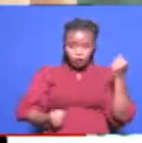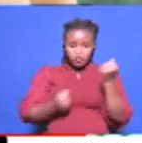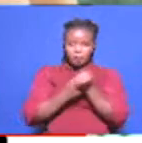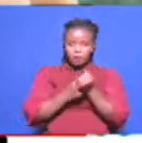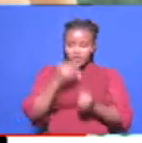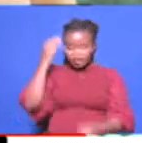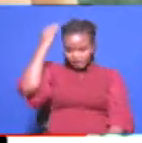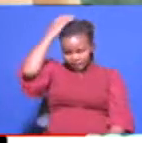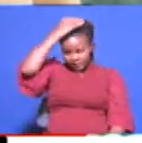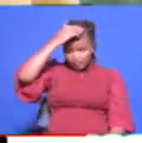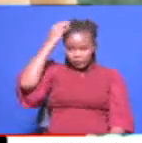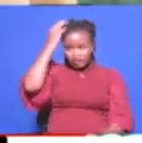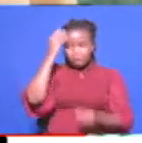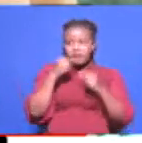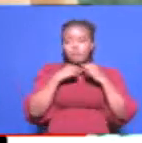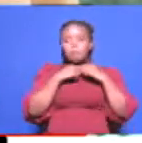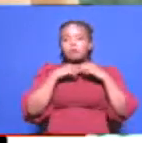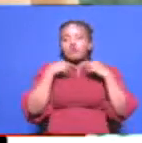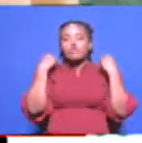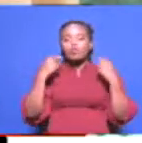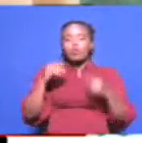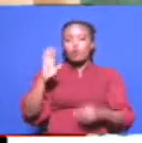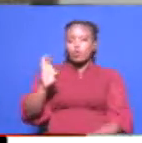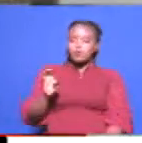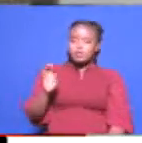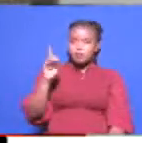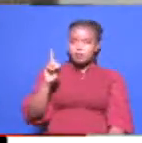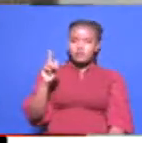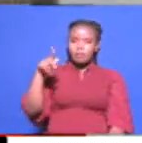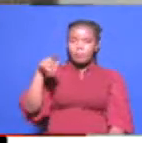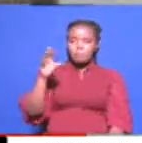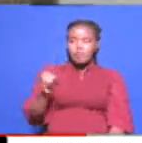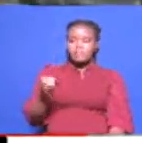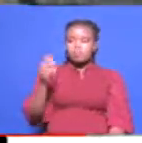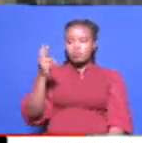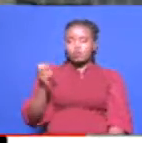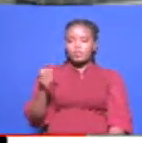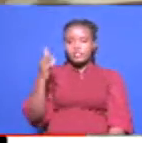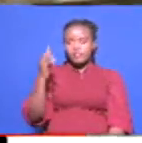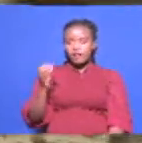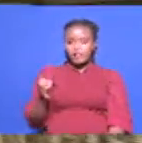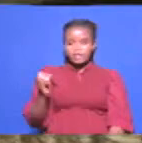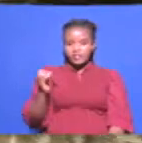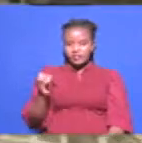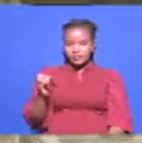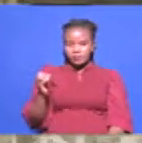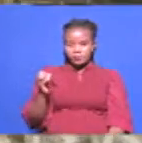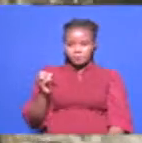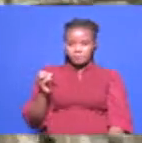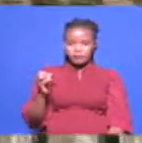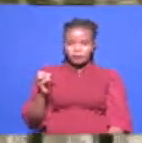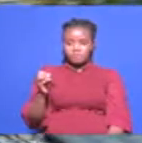to host Expo 2030. For Prime Edition, I'm Zainab Said.